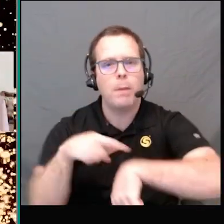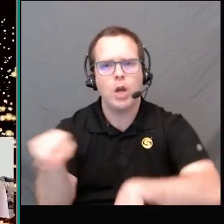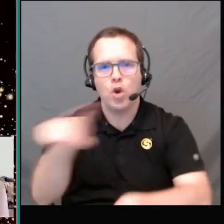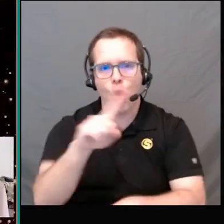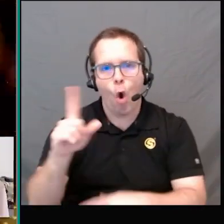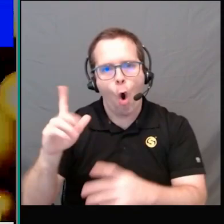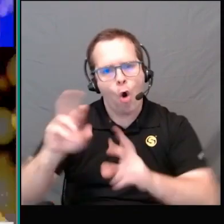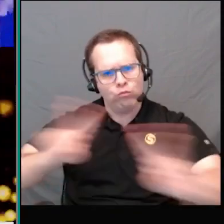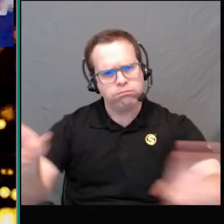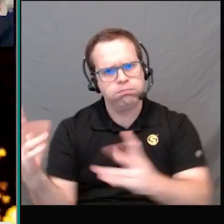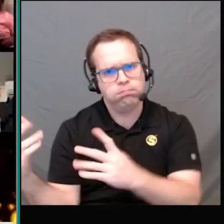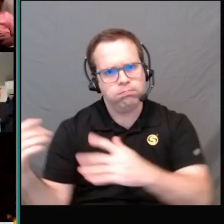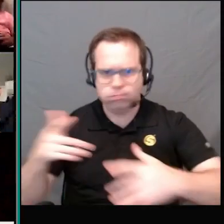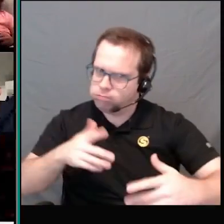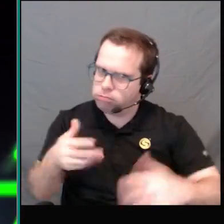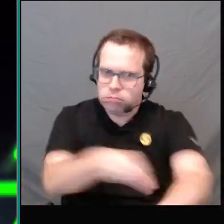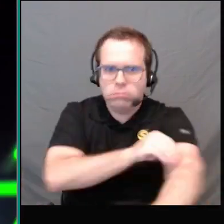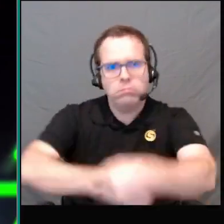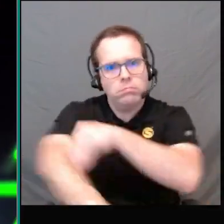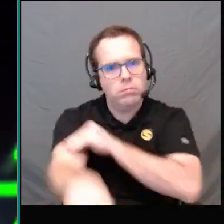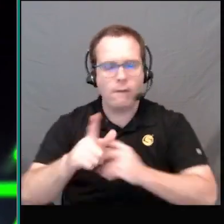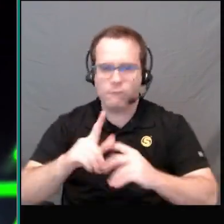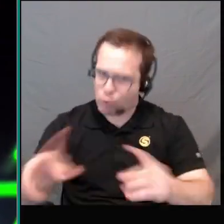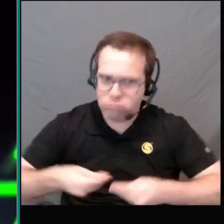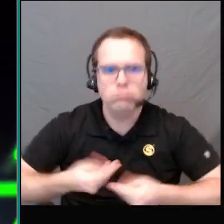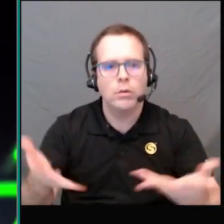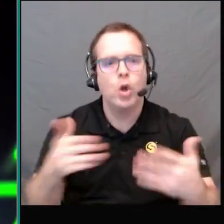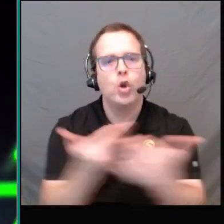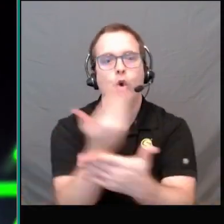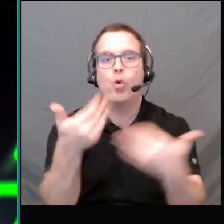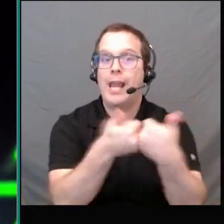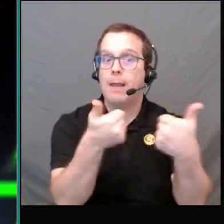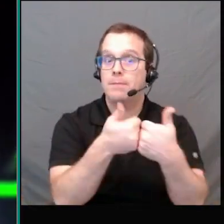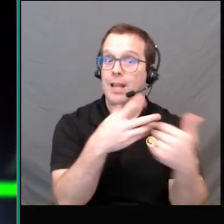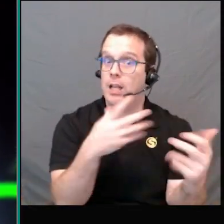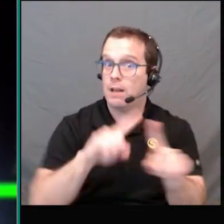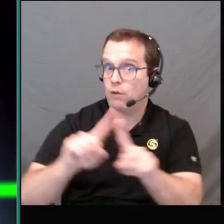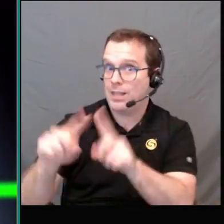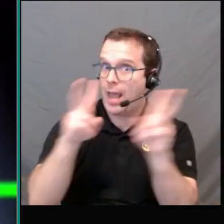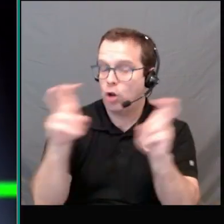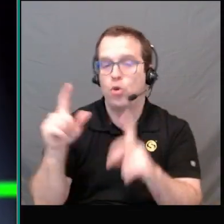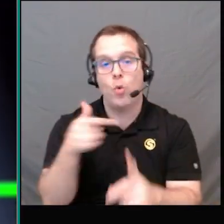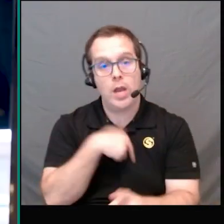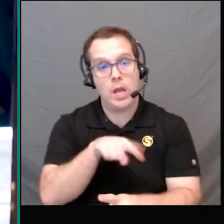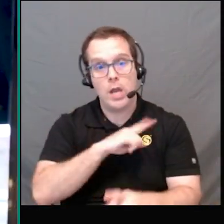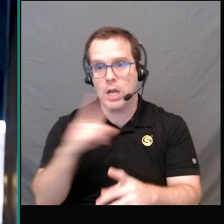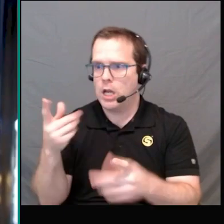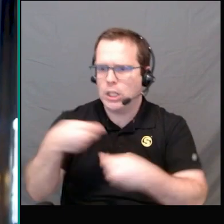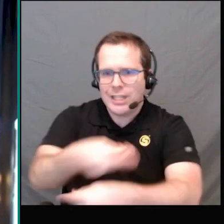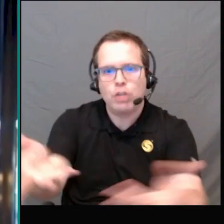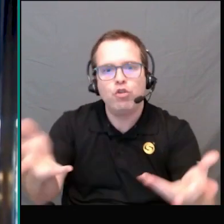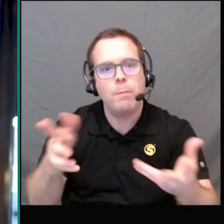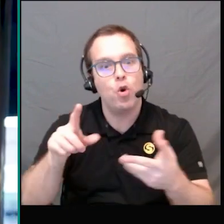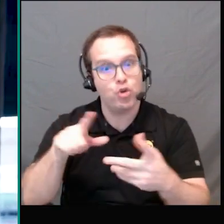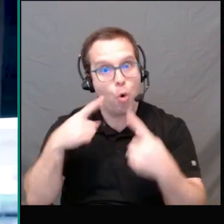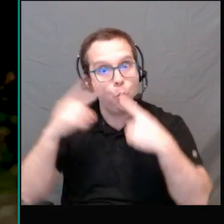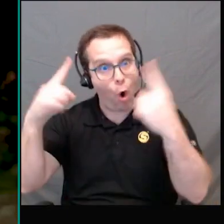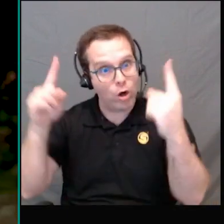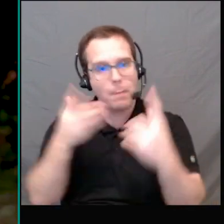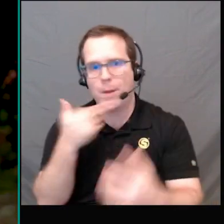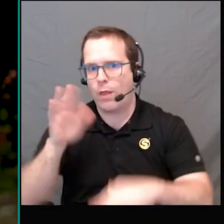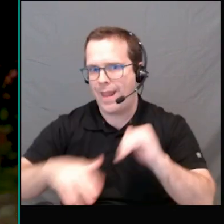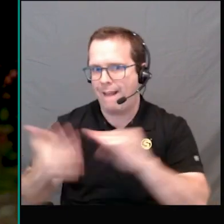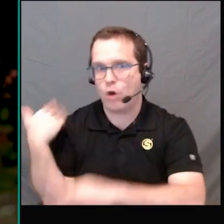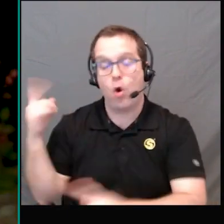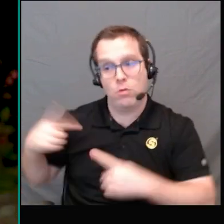and optimizations of titles. We learned how to make distributed development work better than ever, unlocking our collective ability to